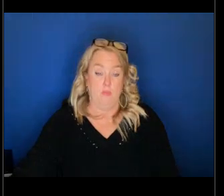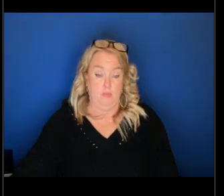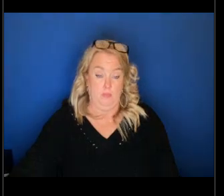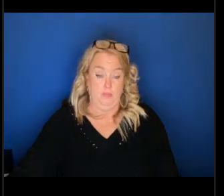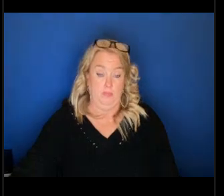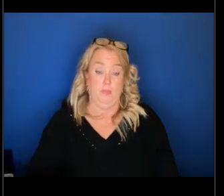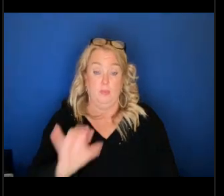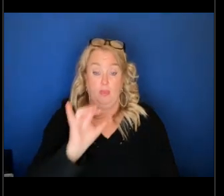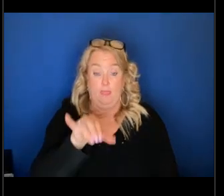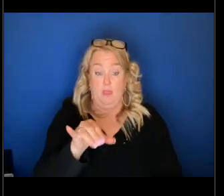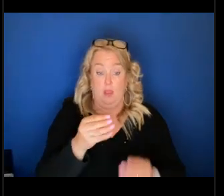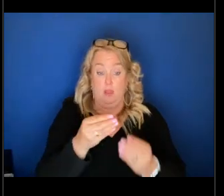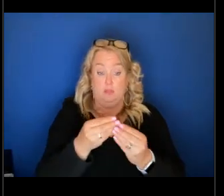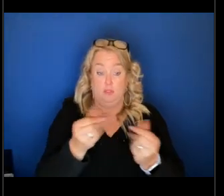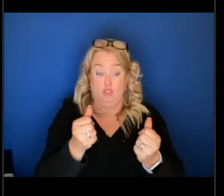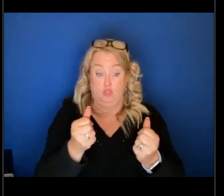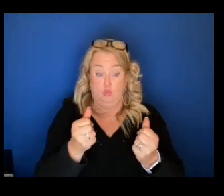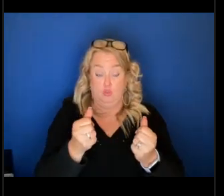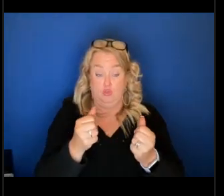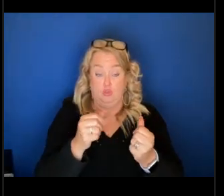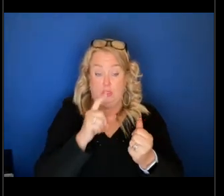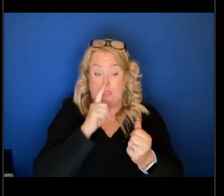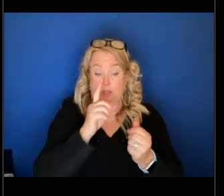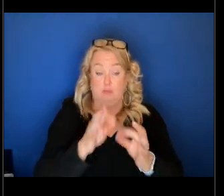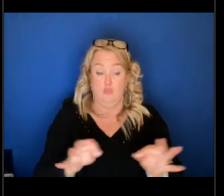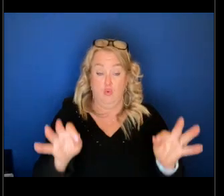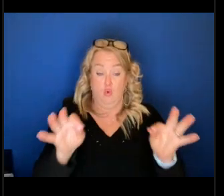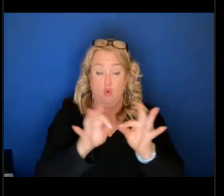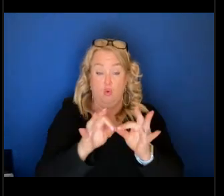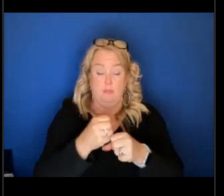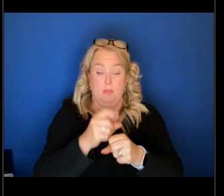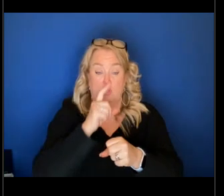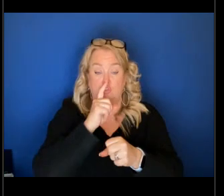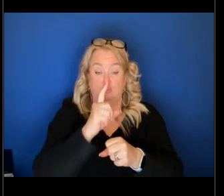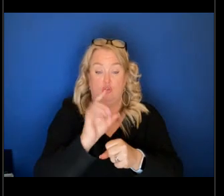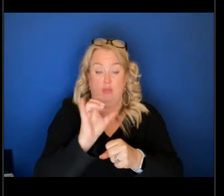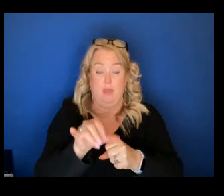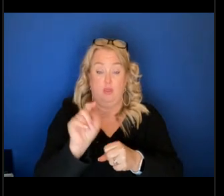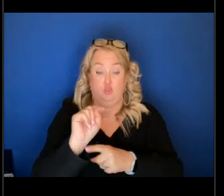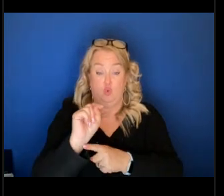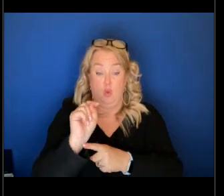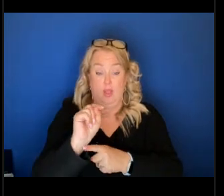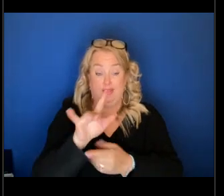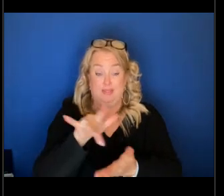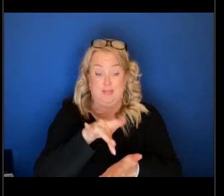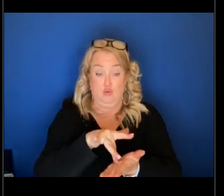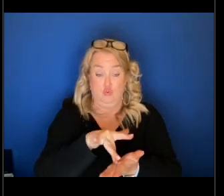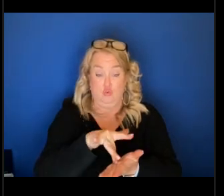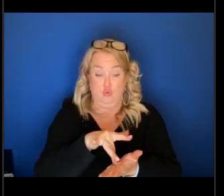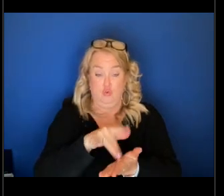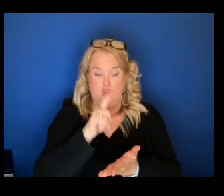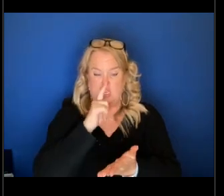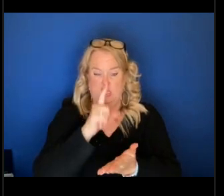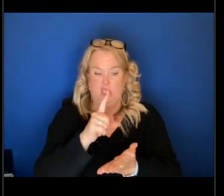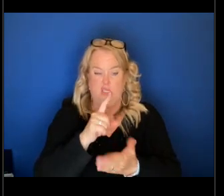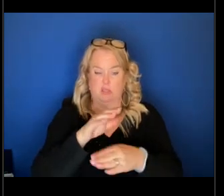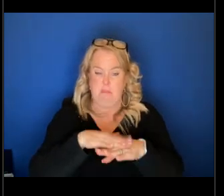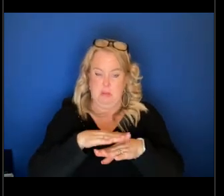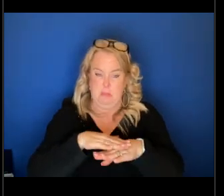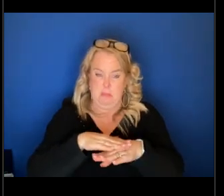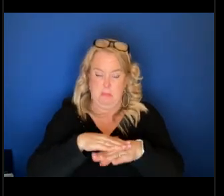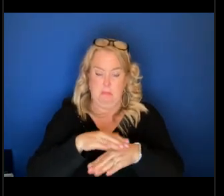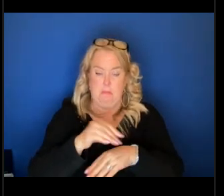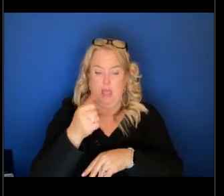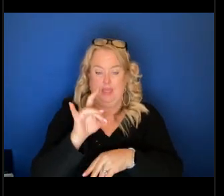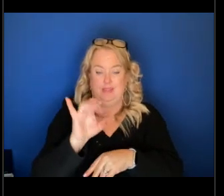solution, it is essential to ensure that the toilet's center line is a minimum